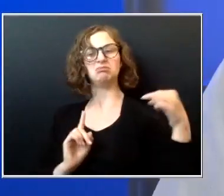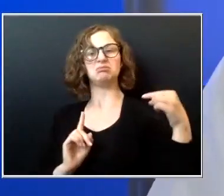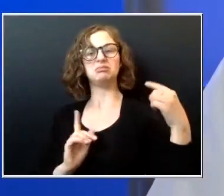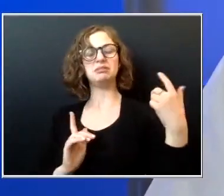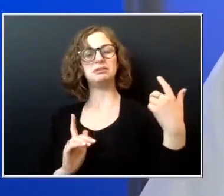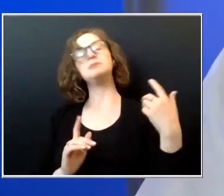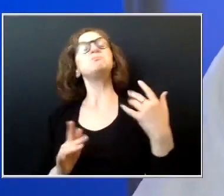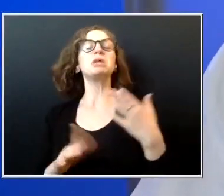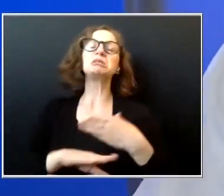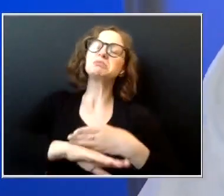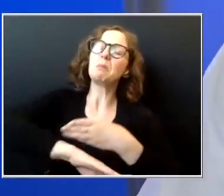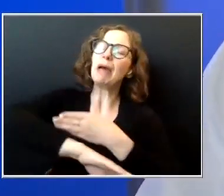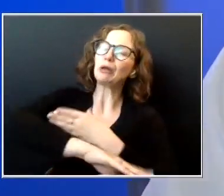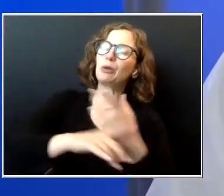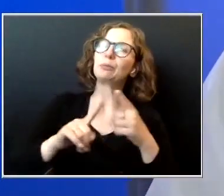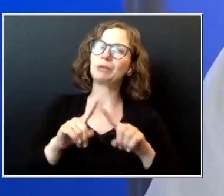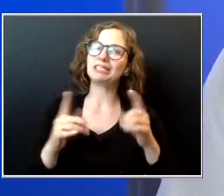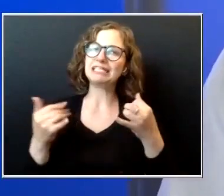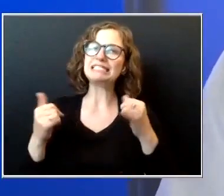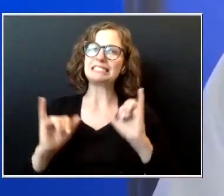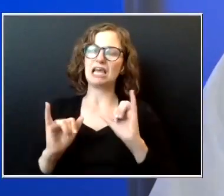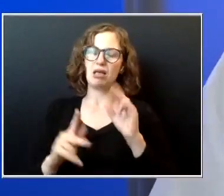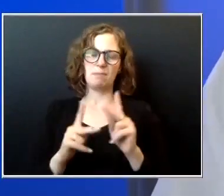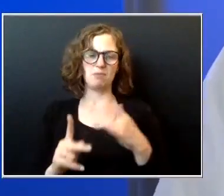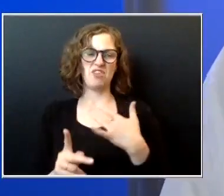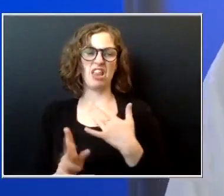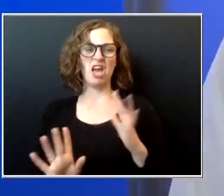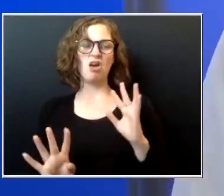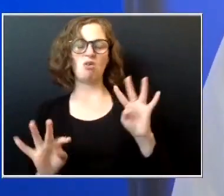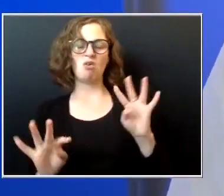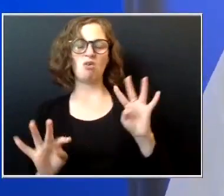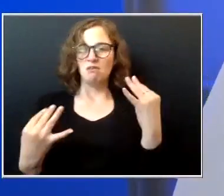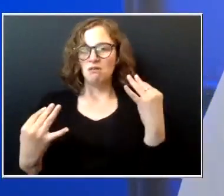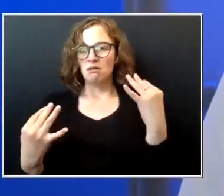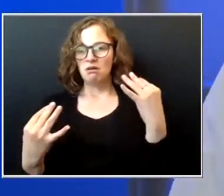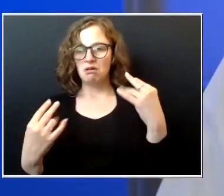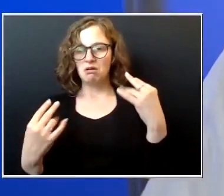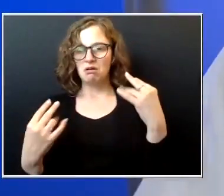where people just feel like, oh, this is something that, it's just your